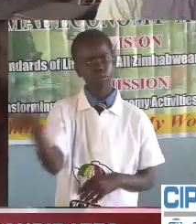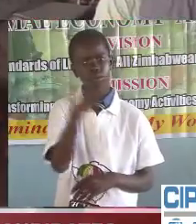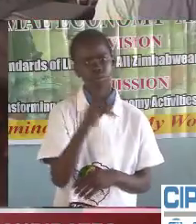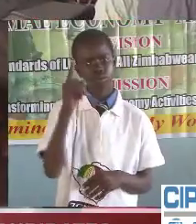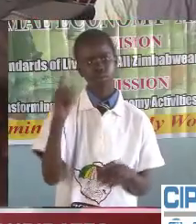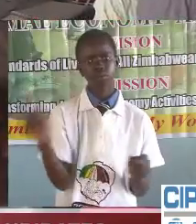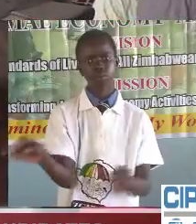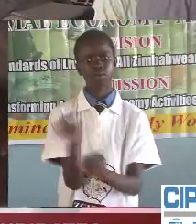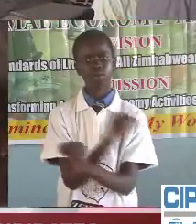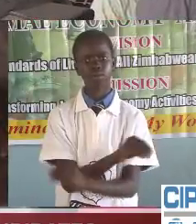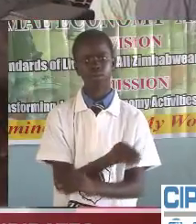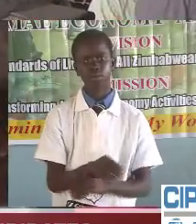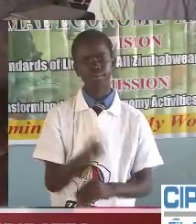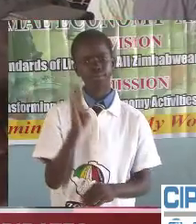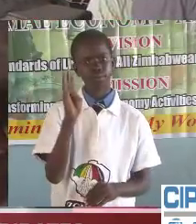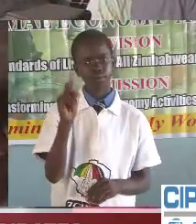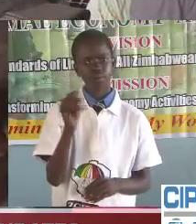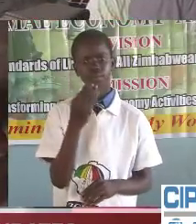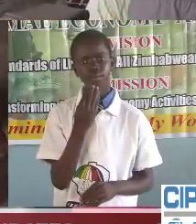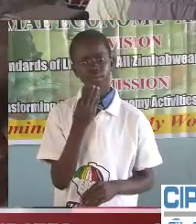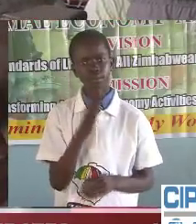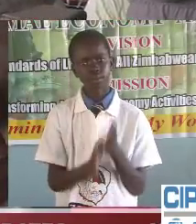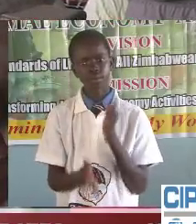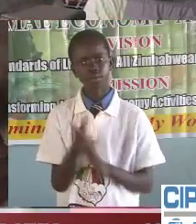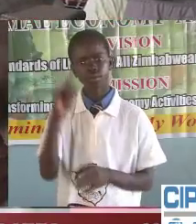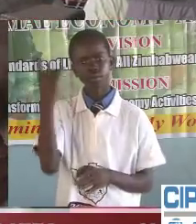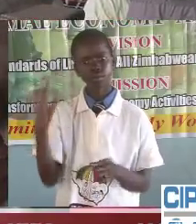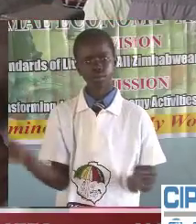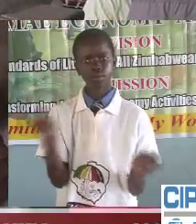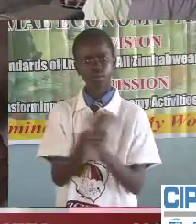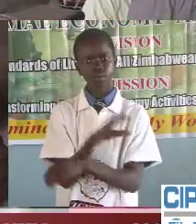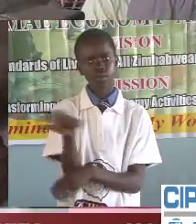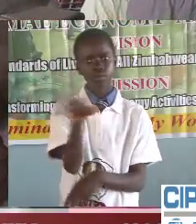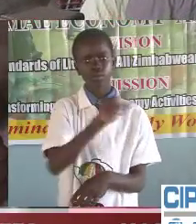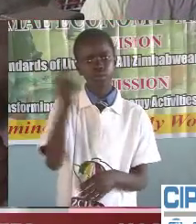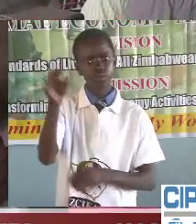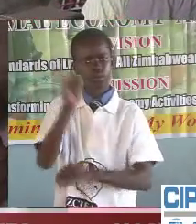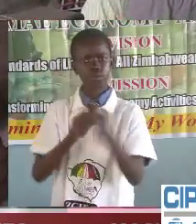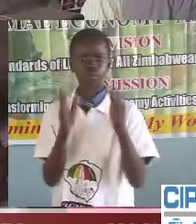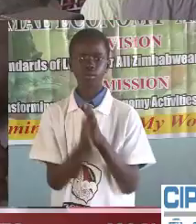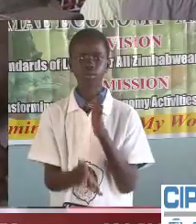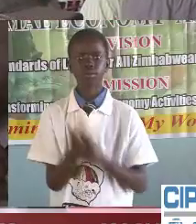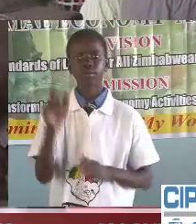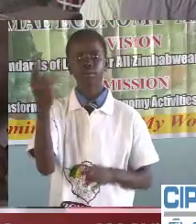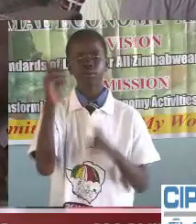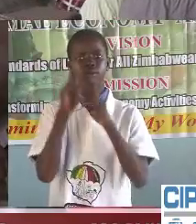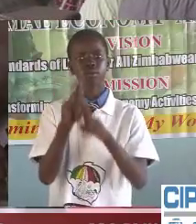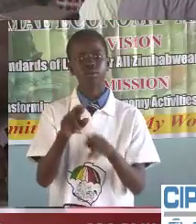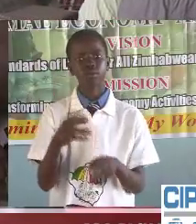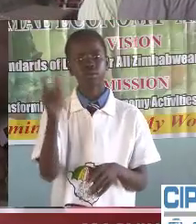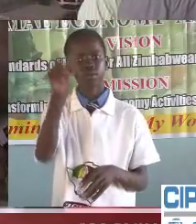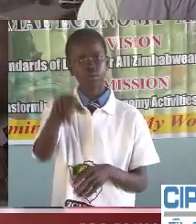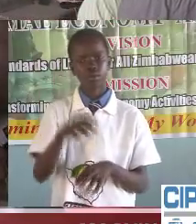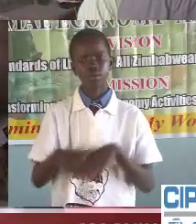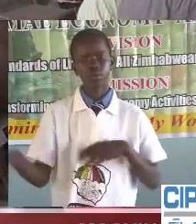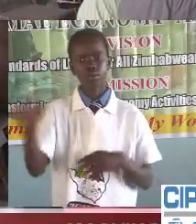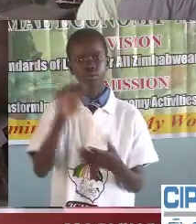true. And when I say everything must change, I'm not campaigning for anyone, but I'm speaking for